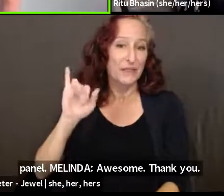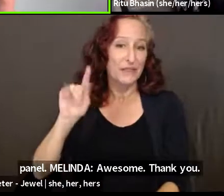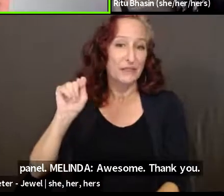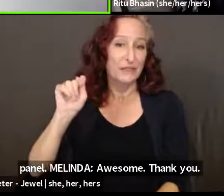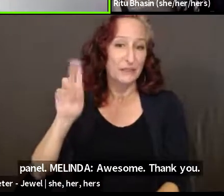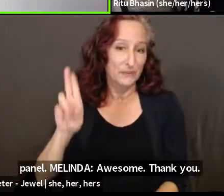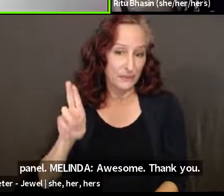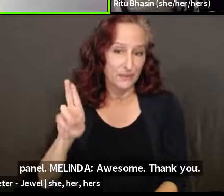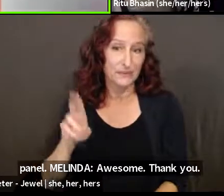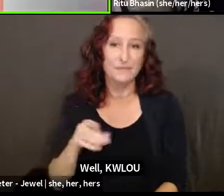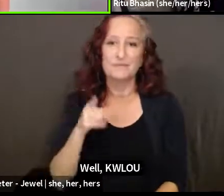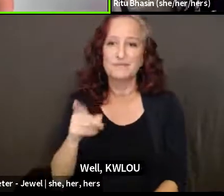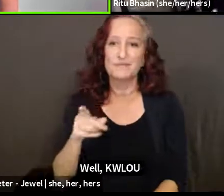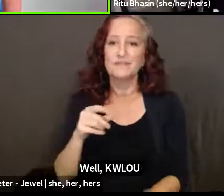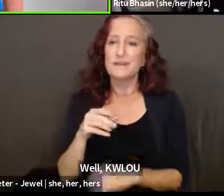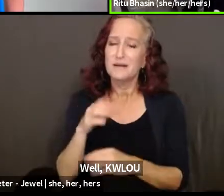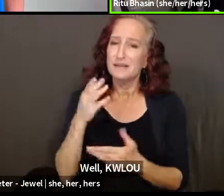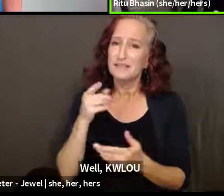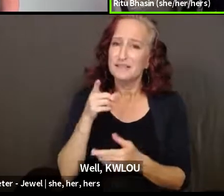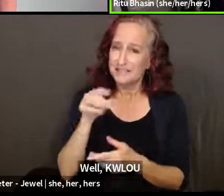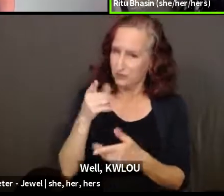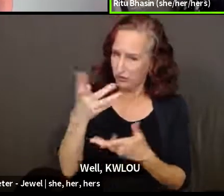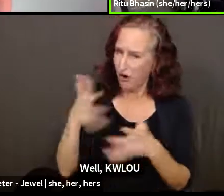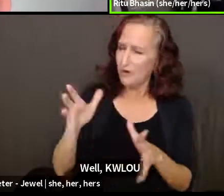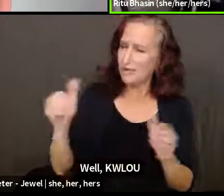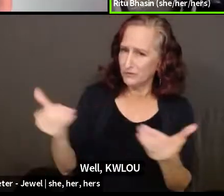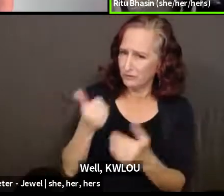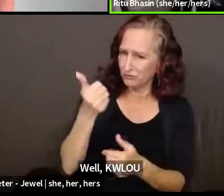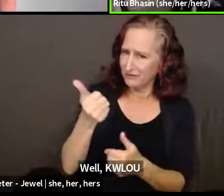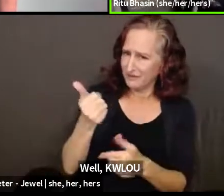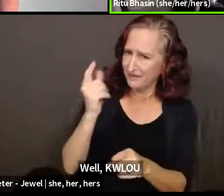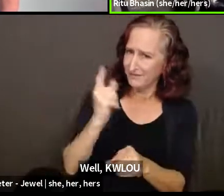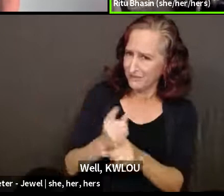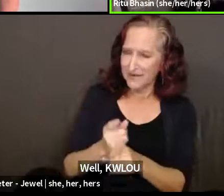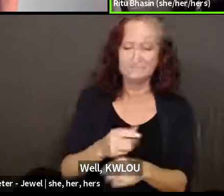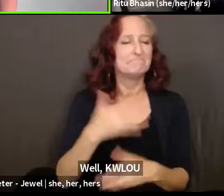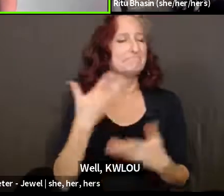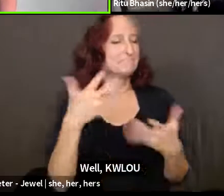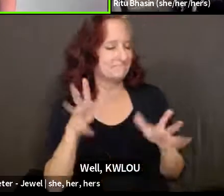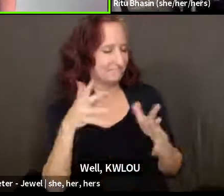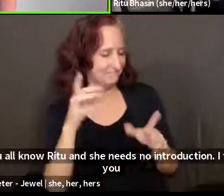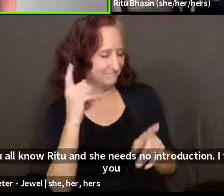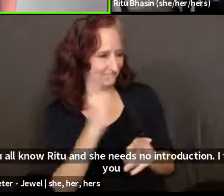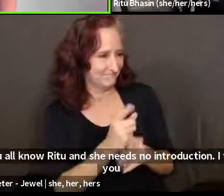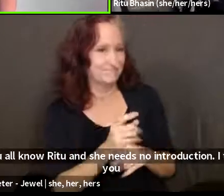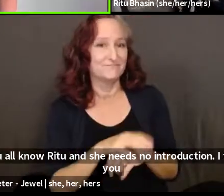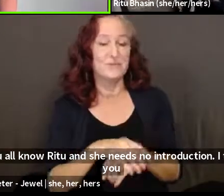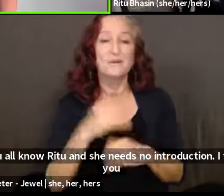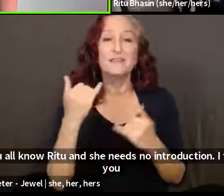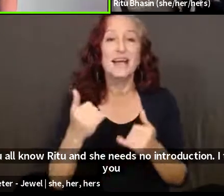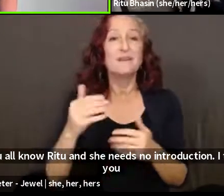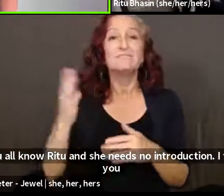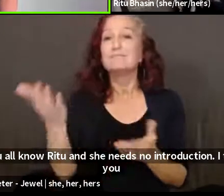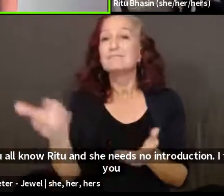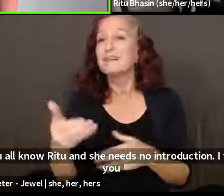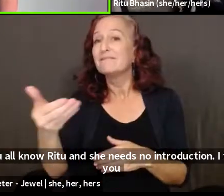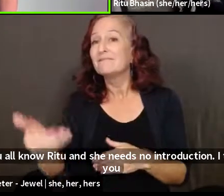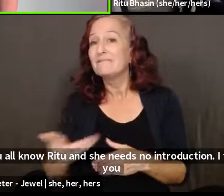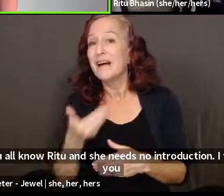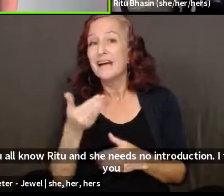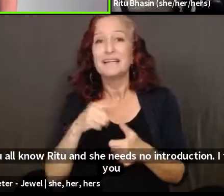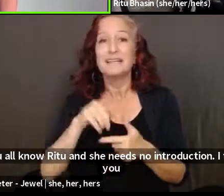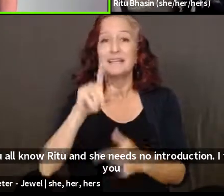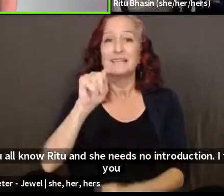no introduction. I think you introduced yourself. Yeah, I did. Okay. So I want to invite Tiffany